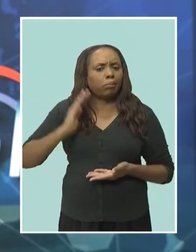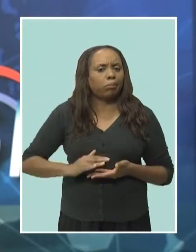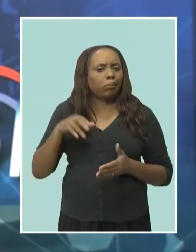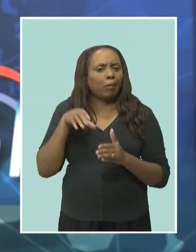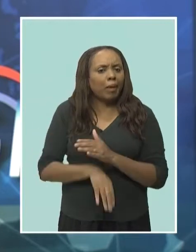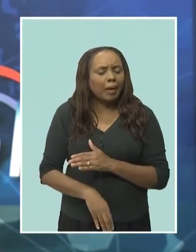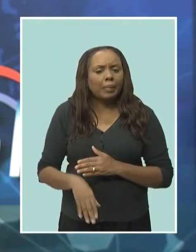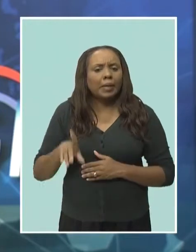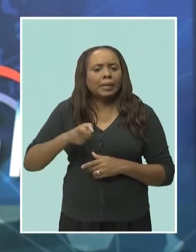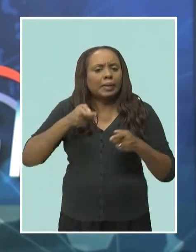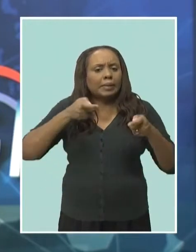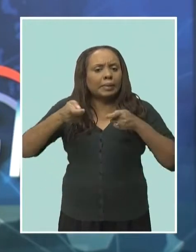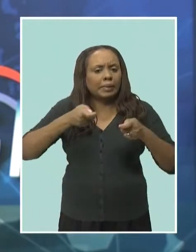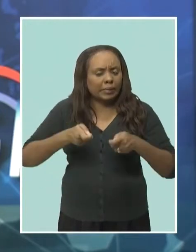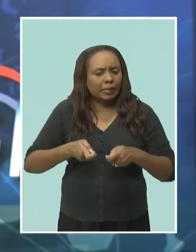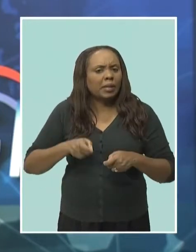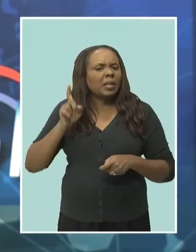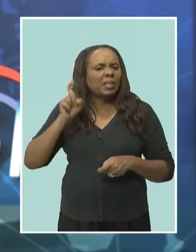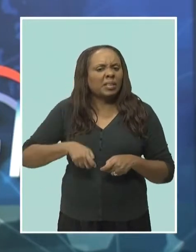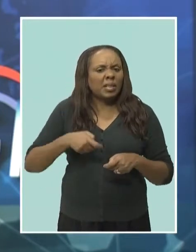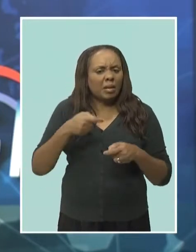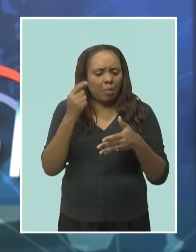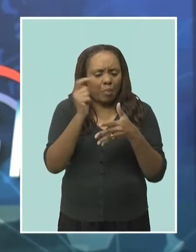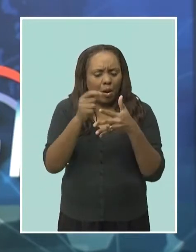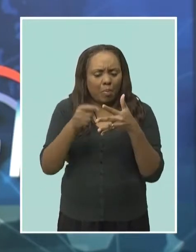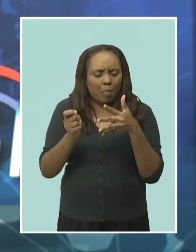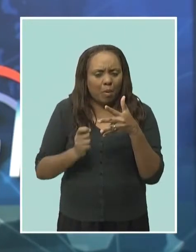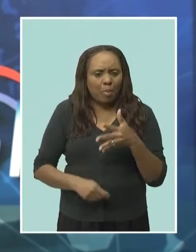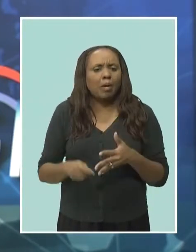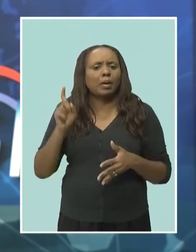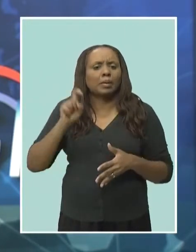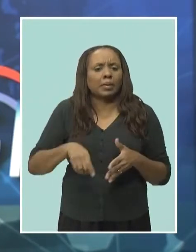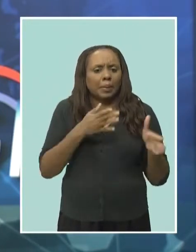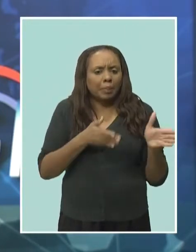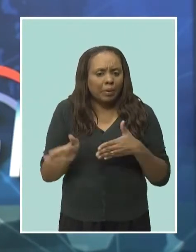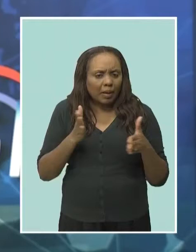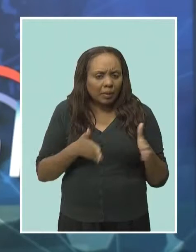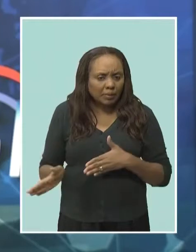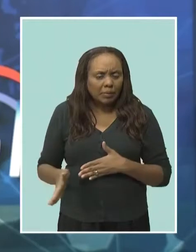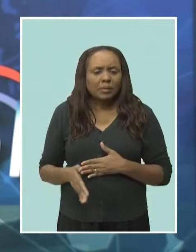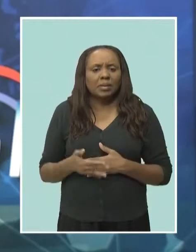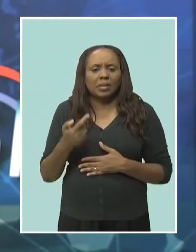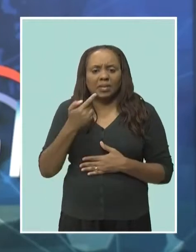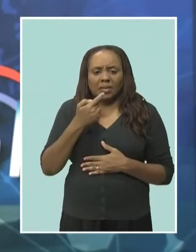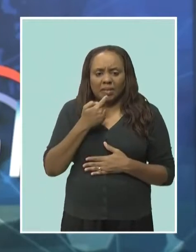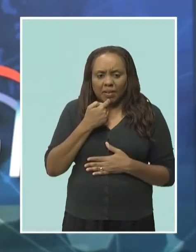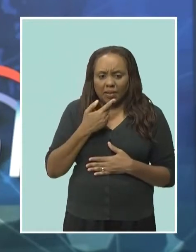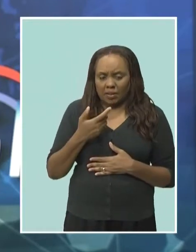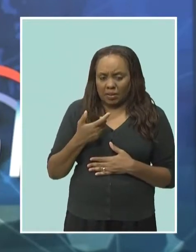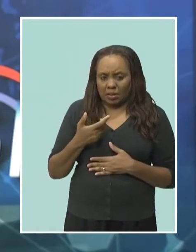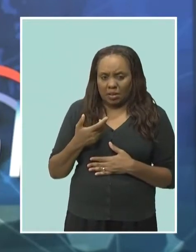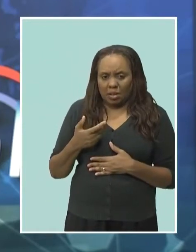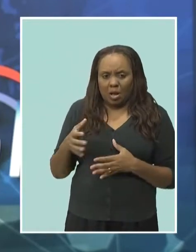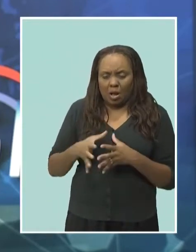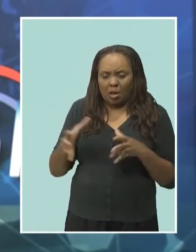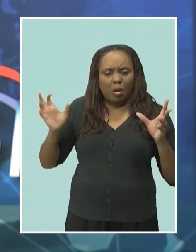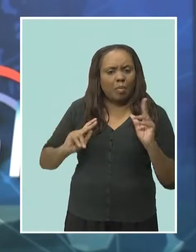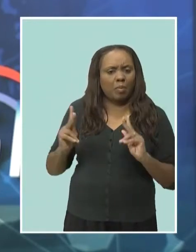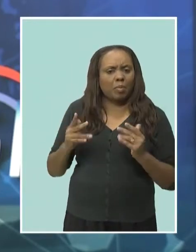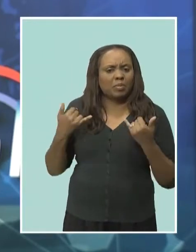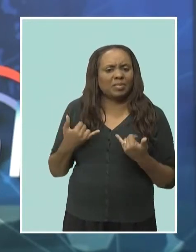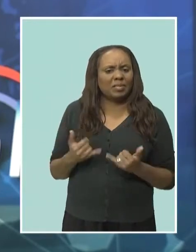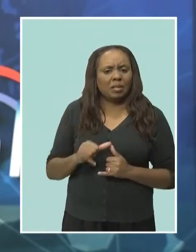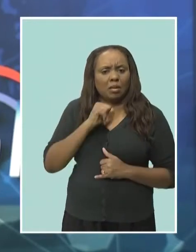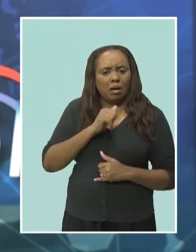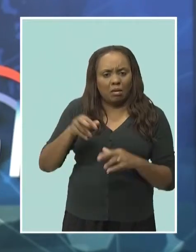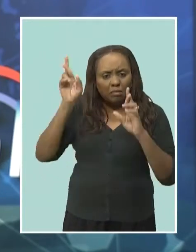be strengthened and strategies that require adjusting. Mr. Boyce said they remain confronted by senseless